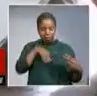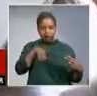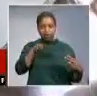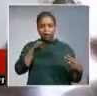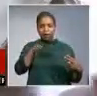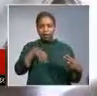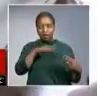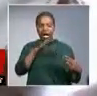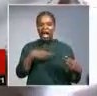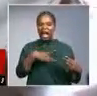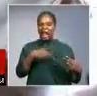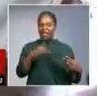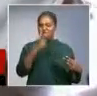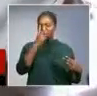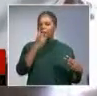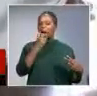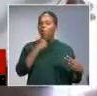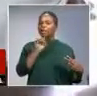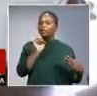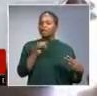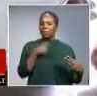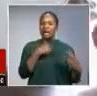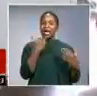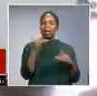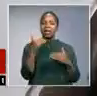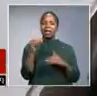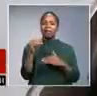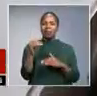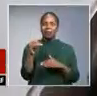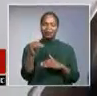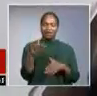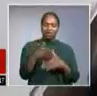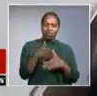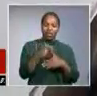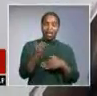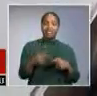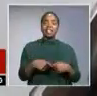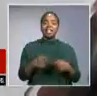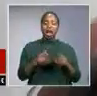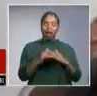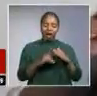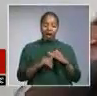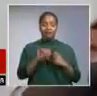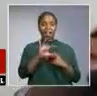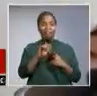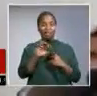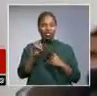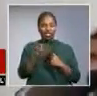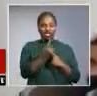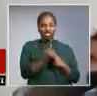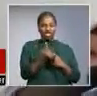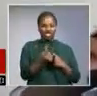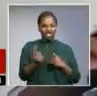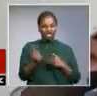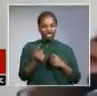to work in black and white. Her output is limited to just 100 works, on sale for just under €500 each.